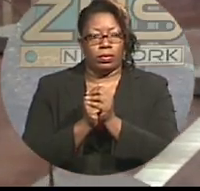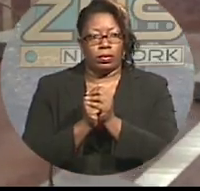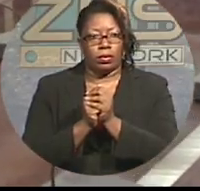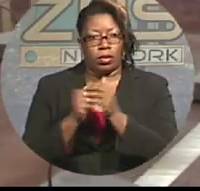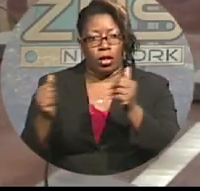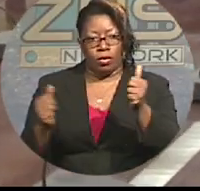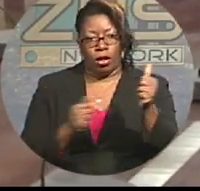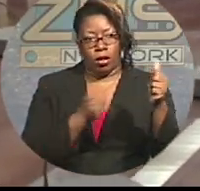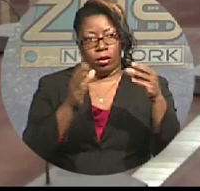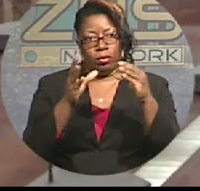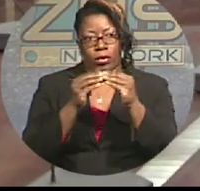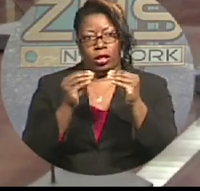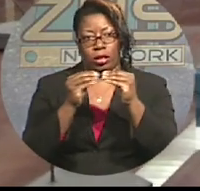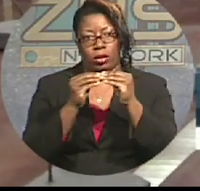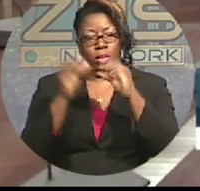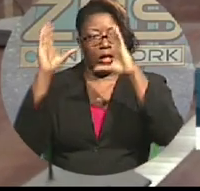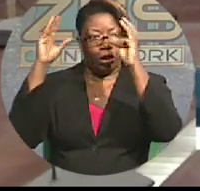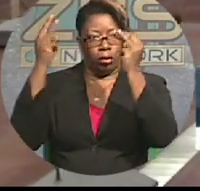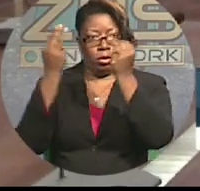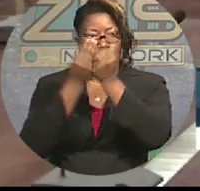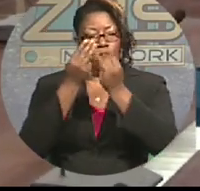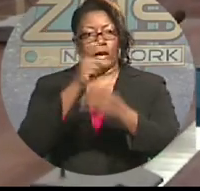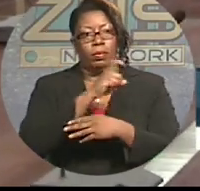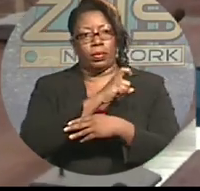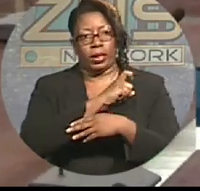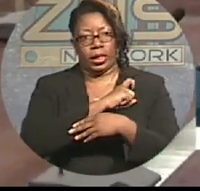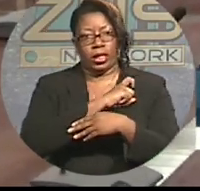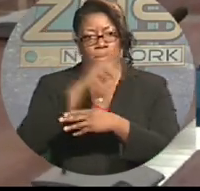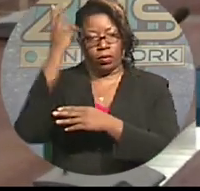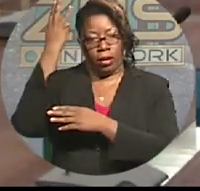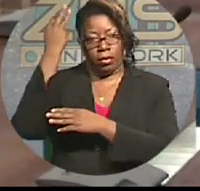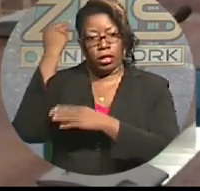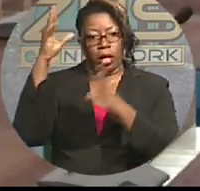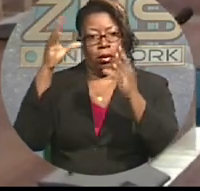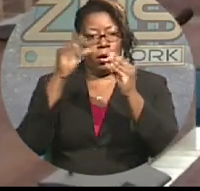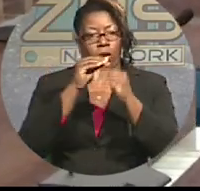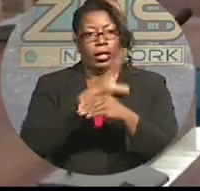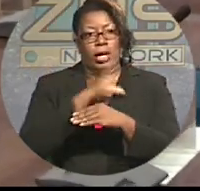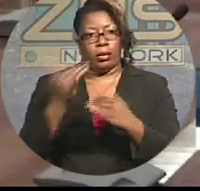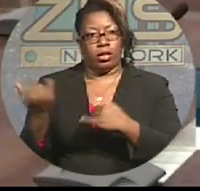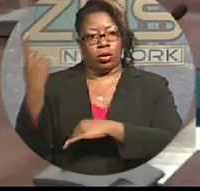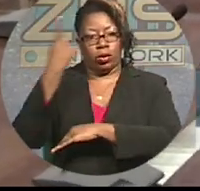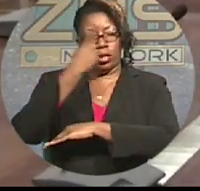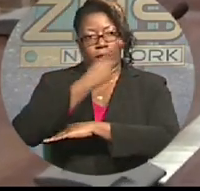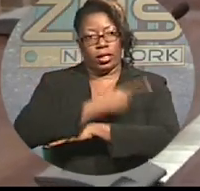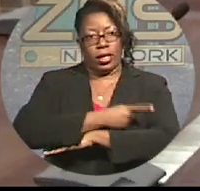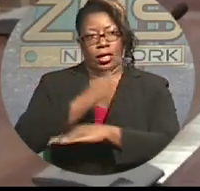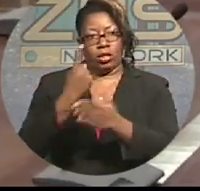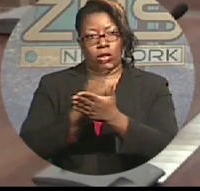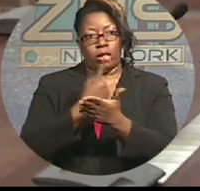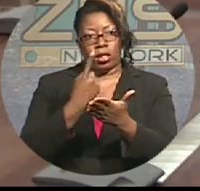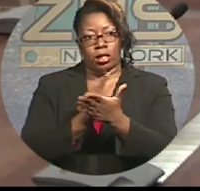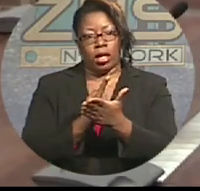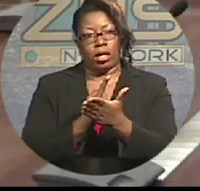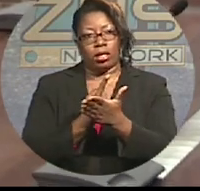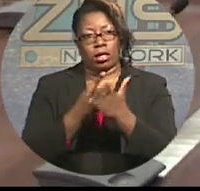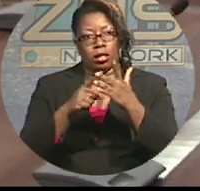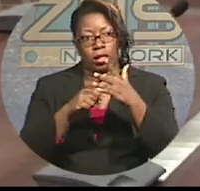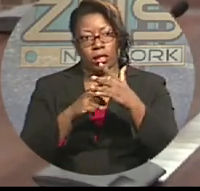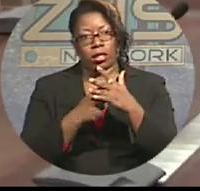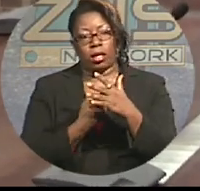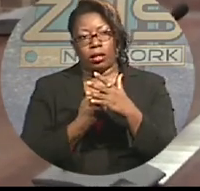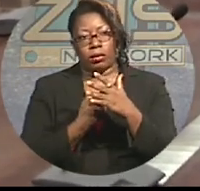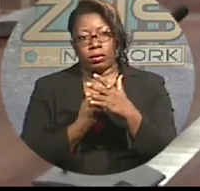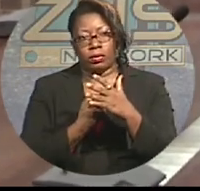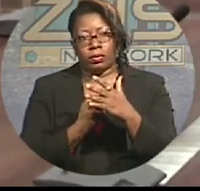Following consultation with the Commissioner of Police, Prime Minister Perry Christie met with Cabinet today to discuss new strategies and the implementation of some that have not yet been